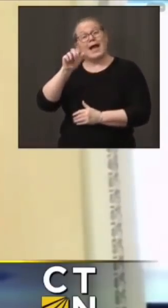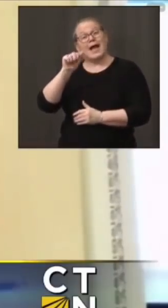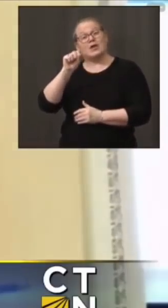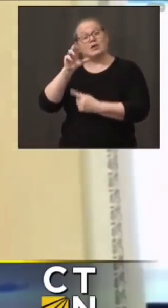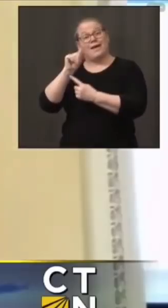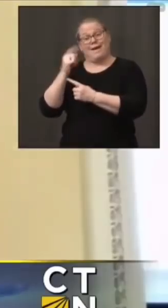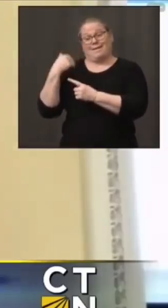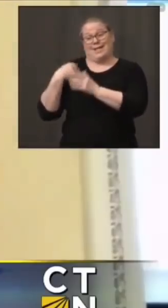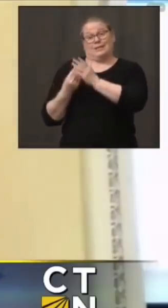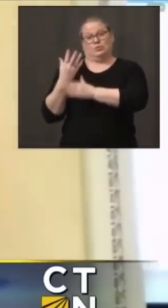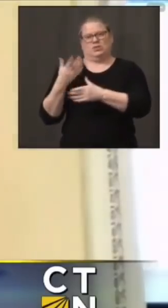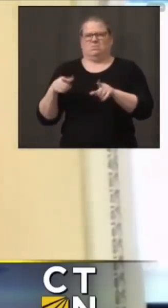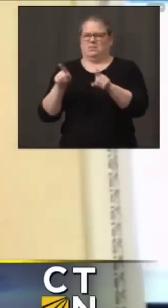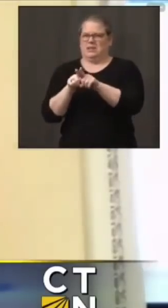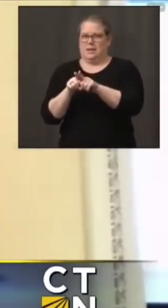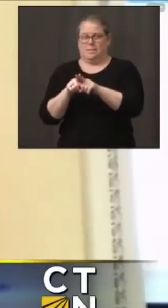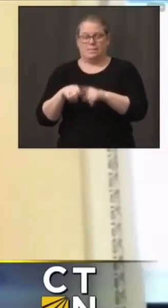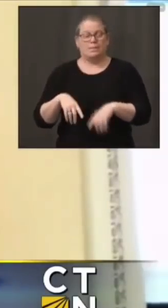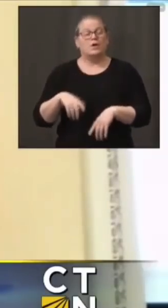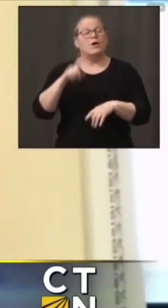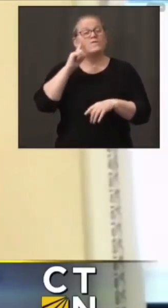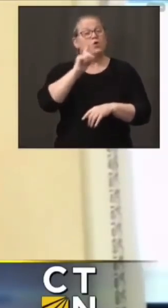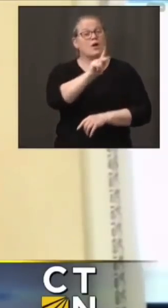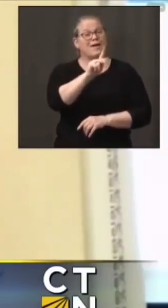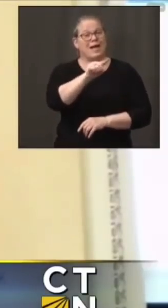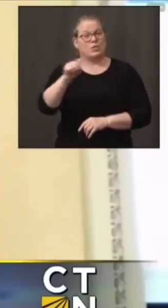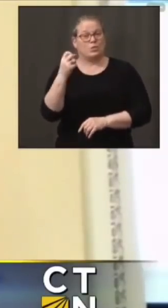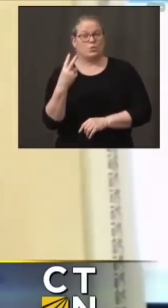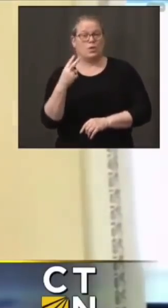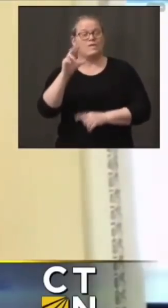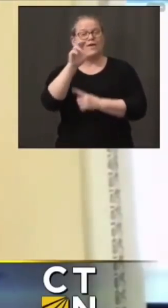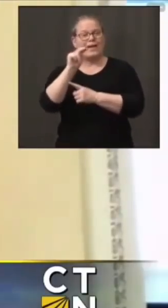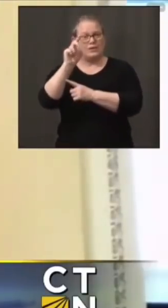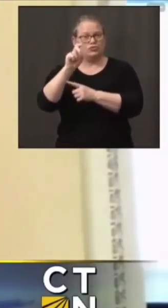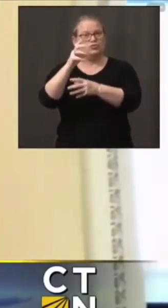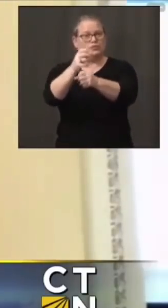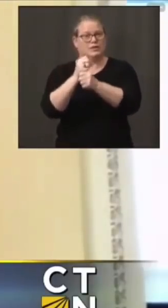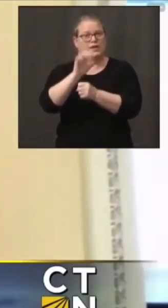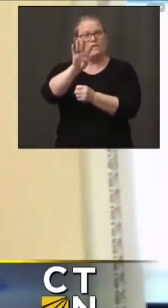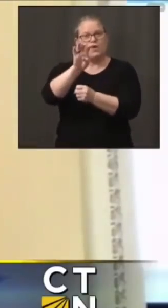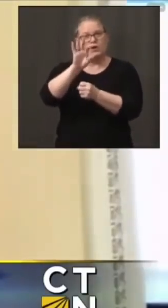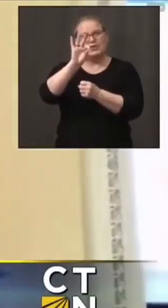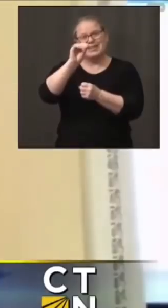should receive for K through 12 $494 million